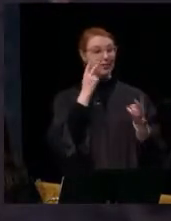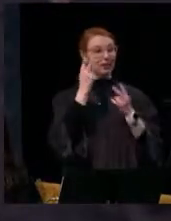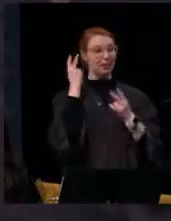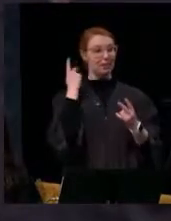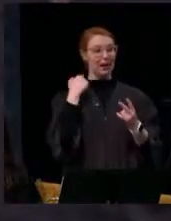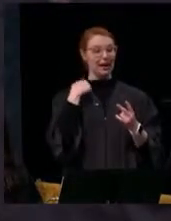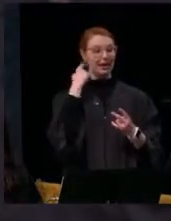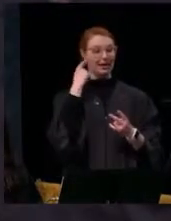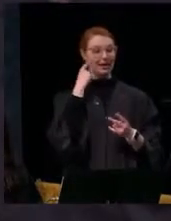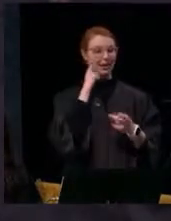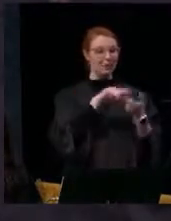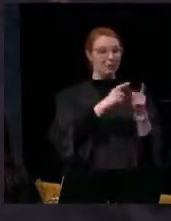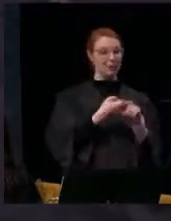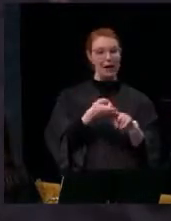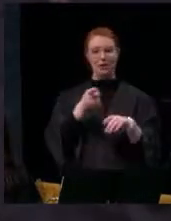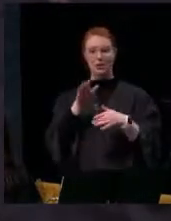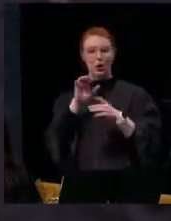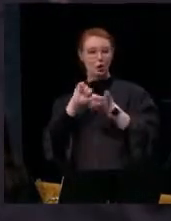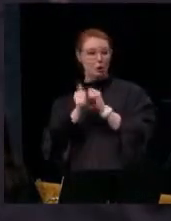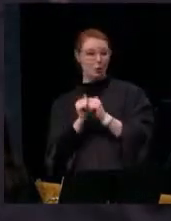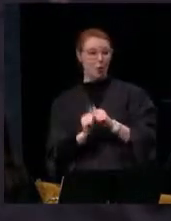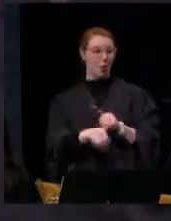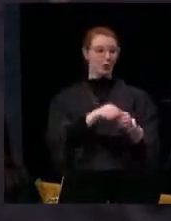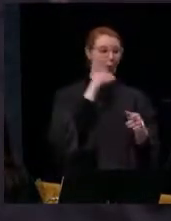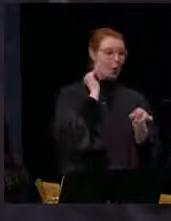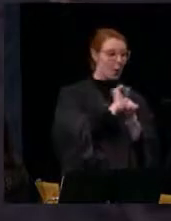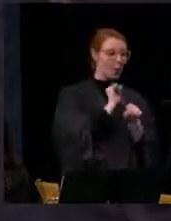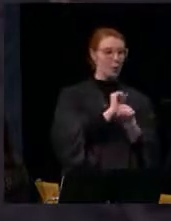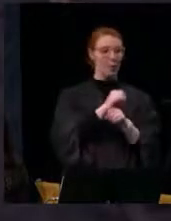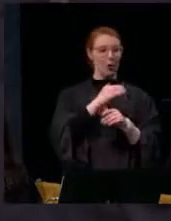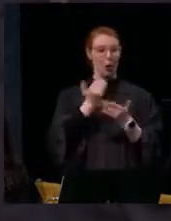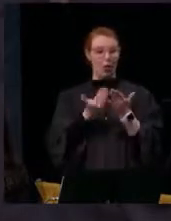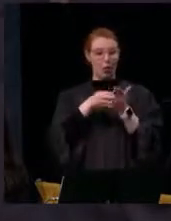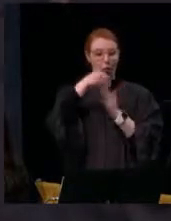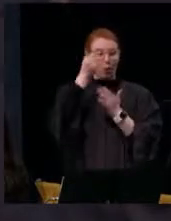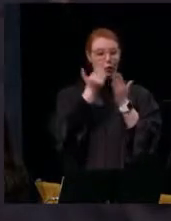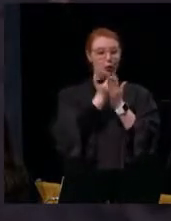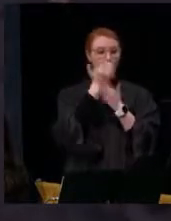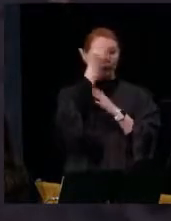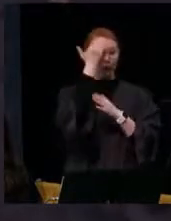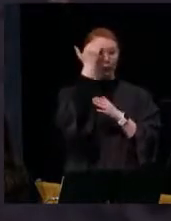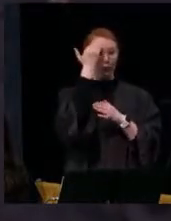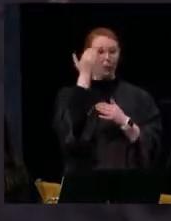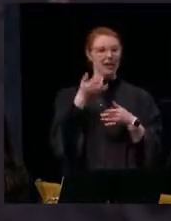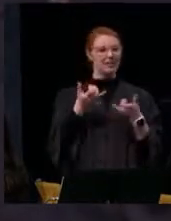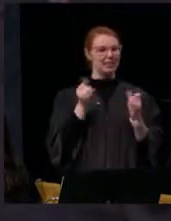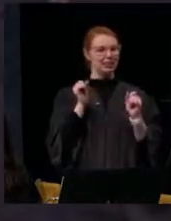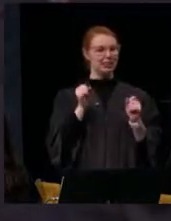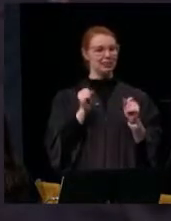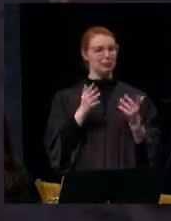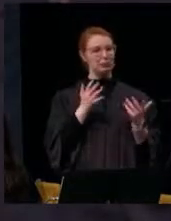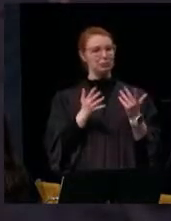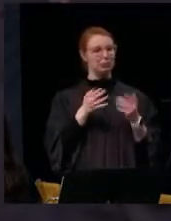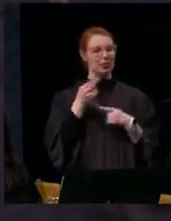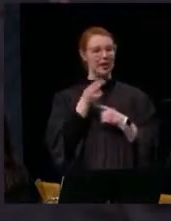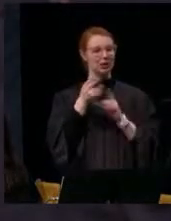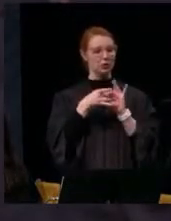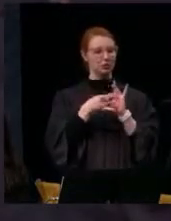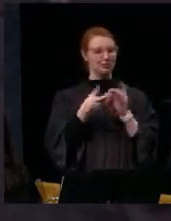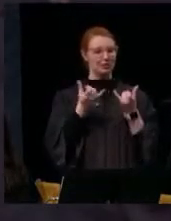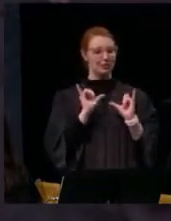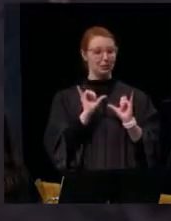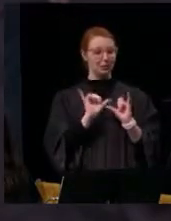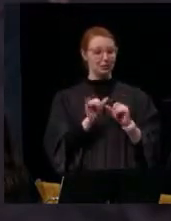events, late nights of homework, new knowledge, fulfilled goals, and hopefully a little bit of its history too.